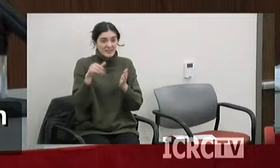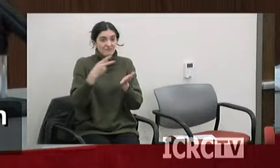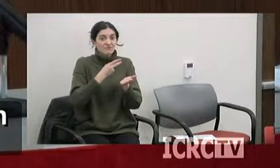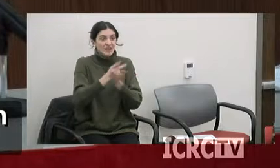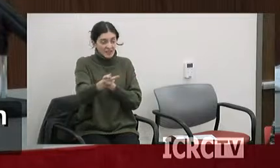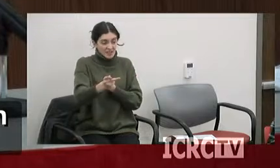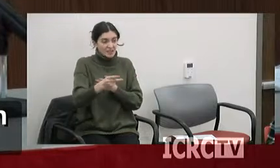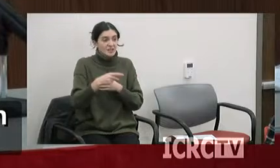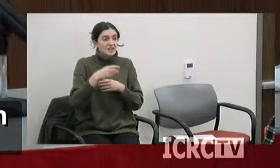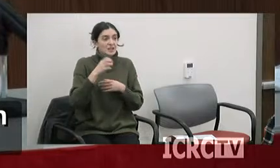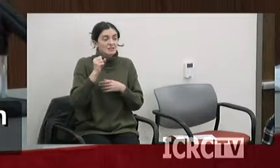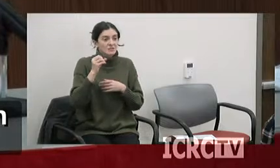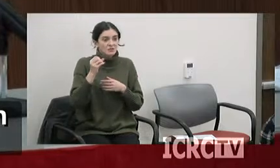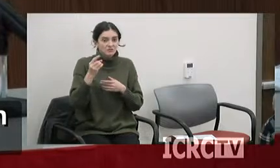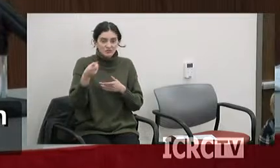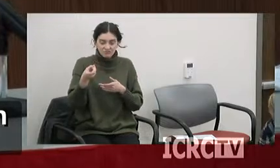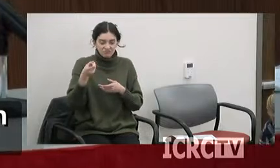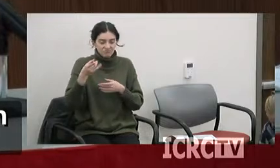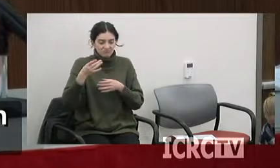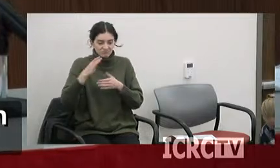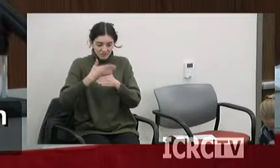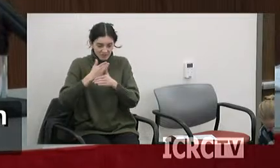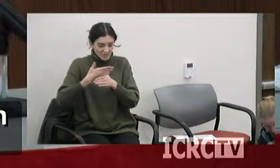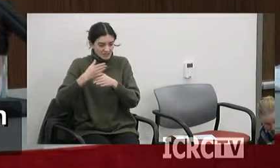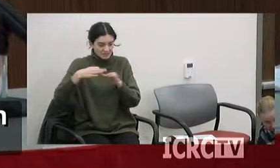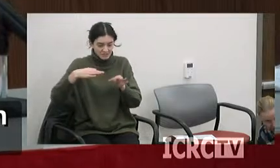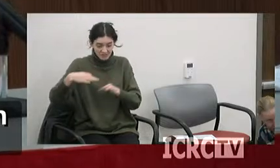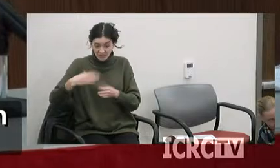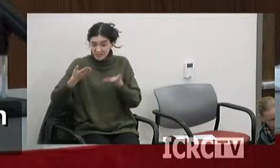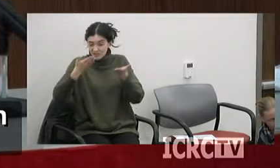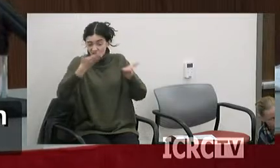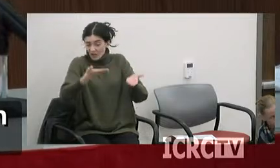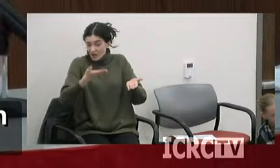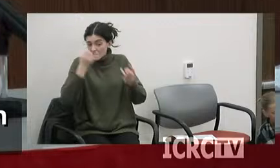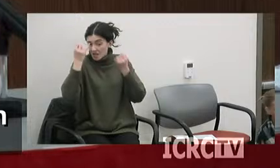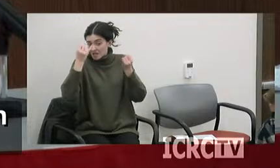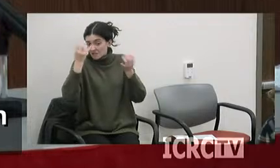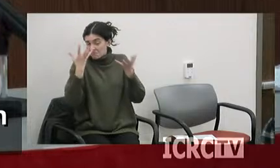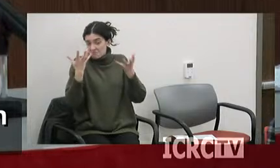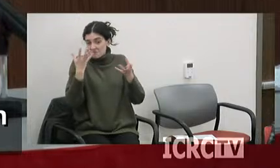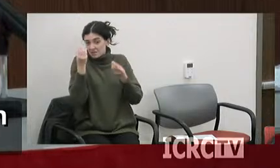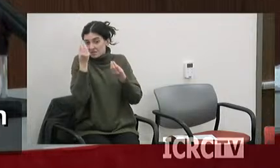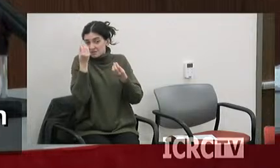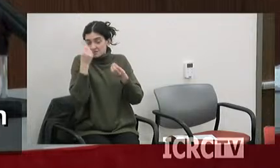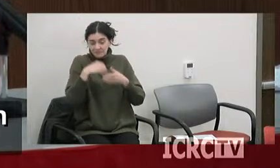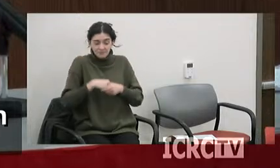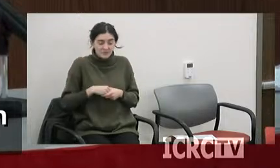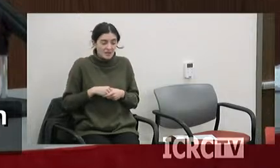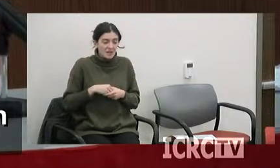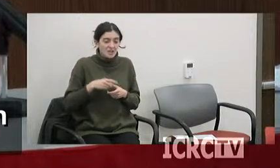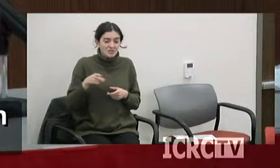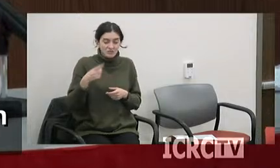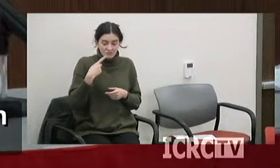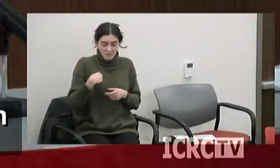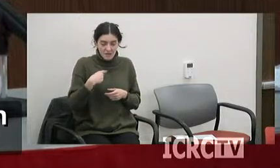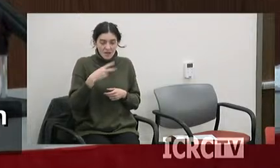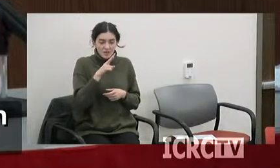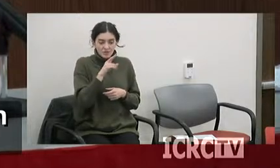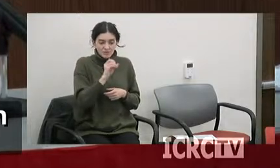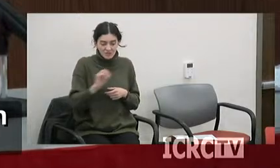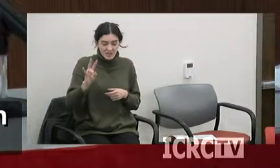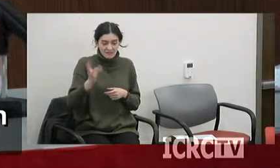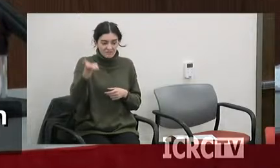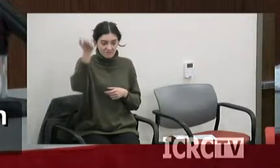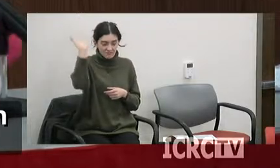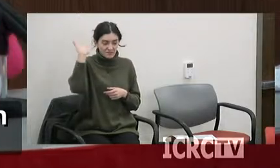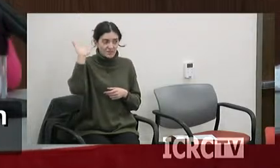insight and suggestions and things to think about. She said back in 2007, that time frame,